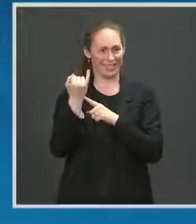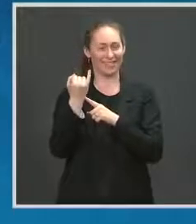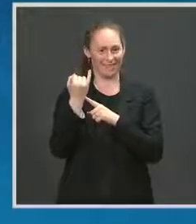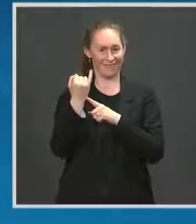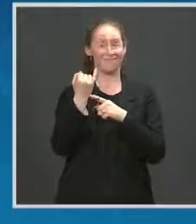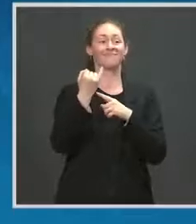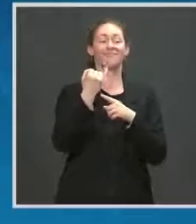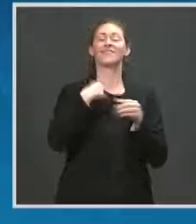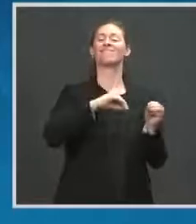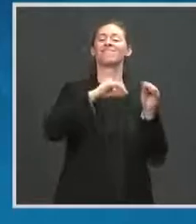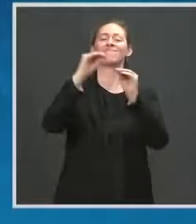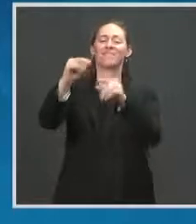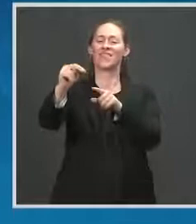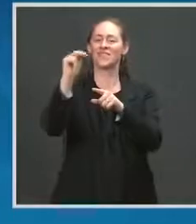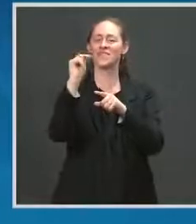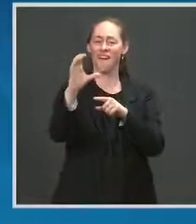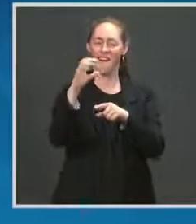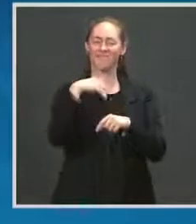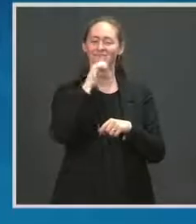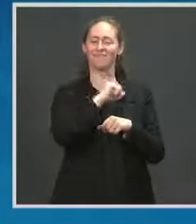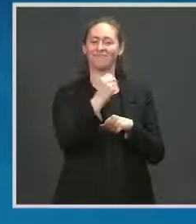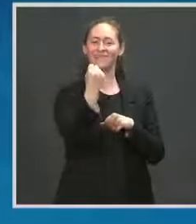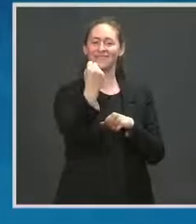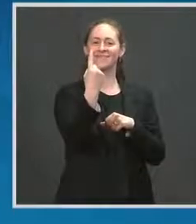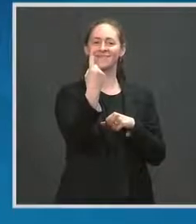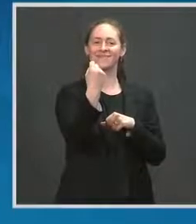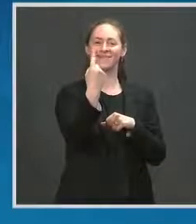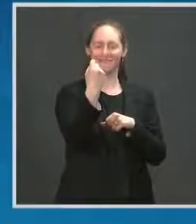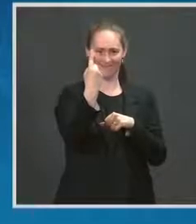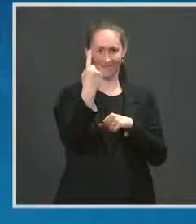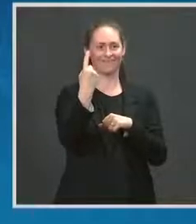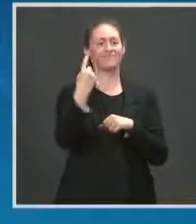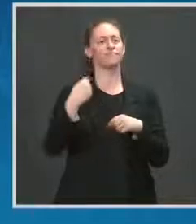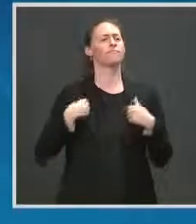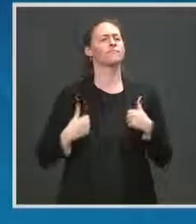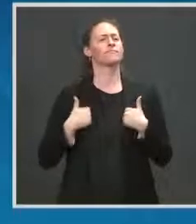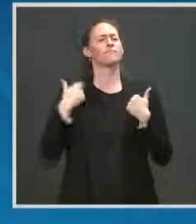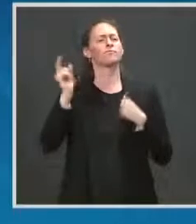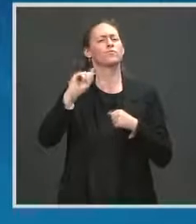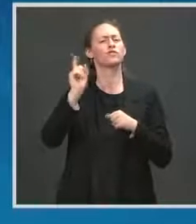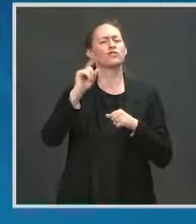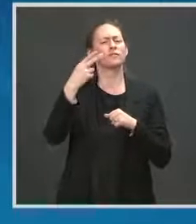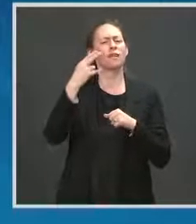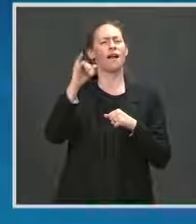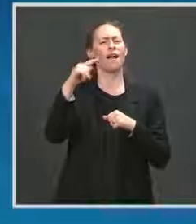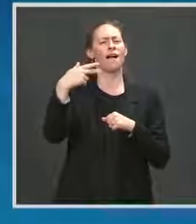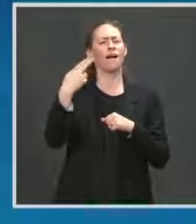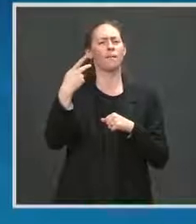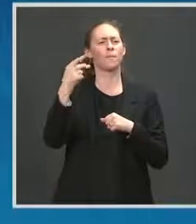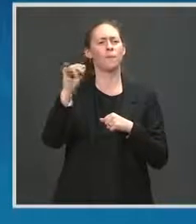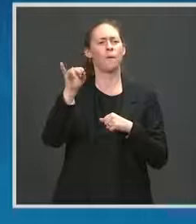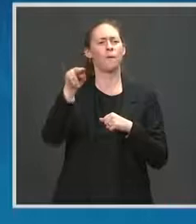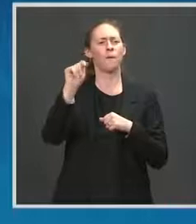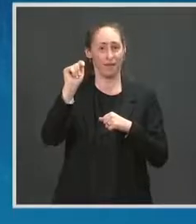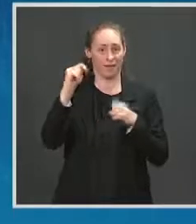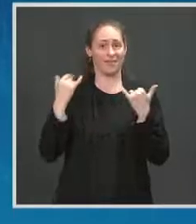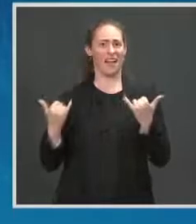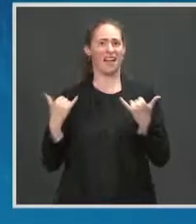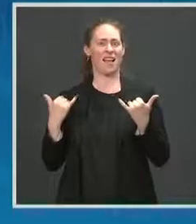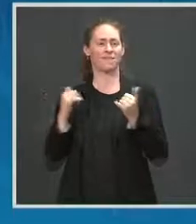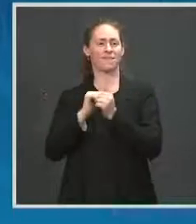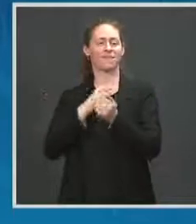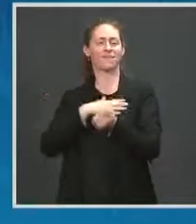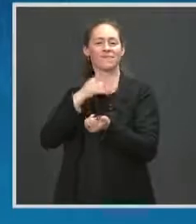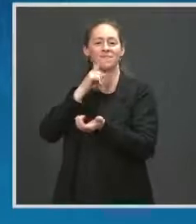old. I reside in High Point, North Carolina, with my wife, Coral Kaplan, who works as a sign language